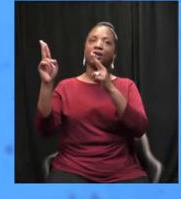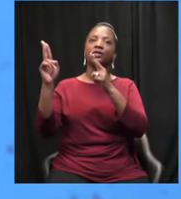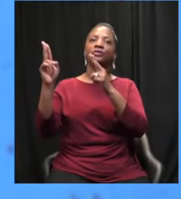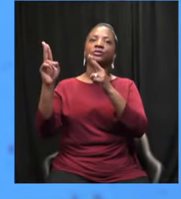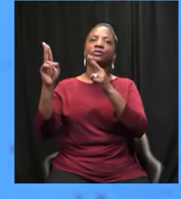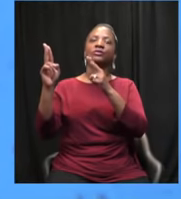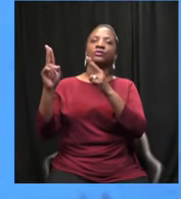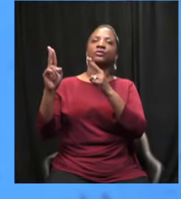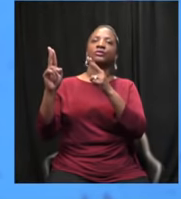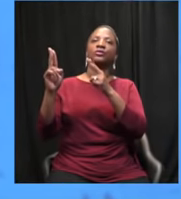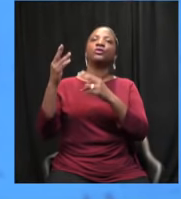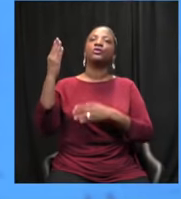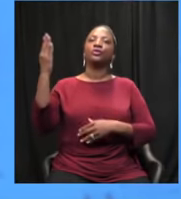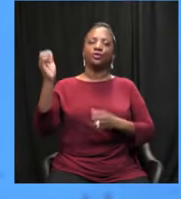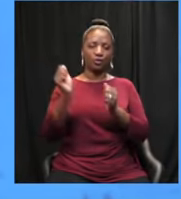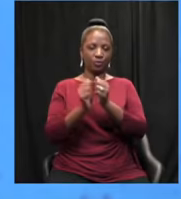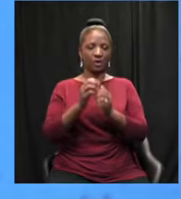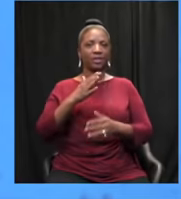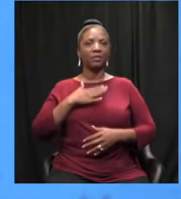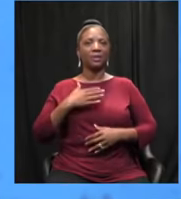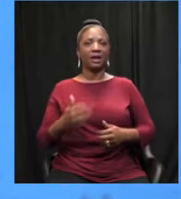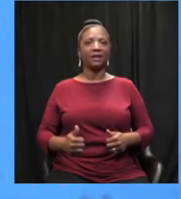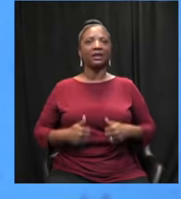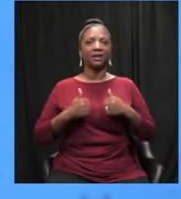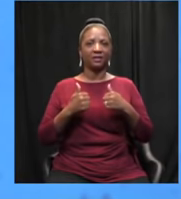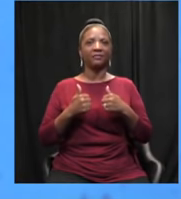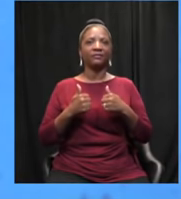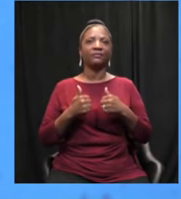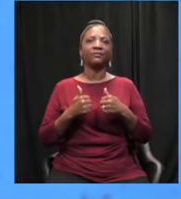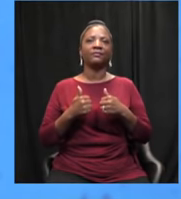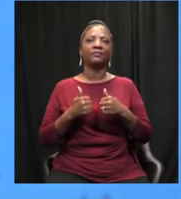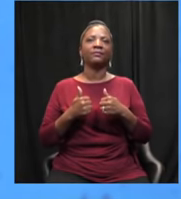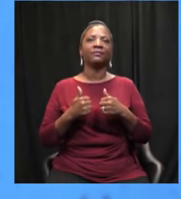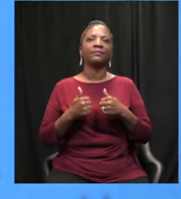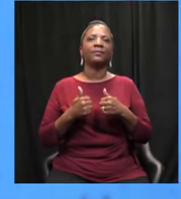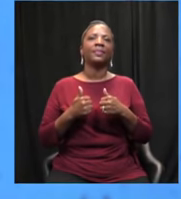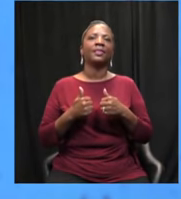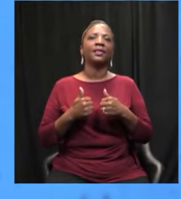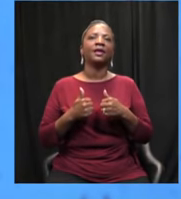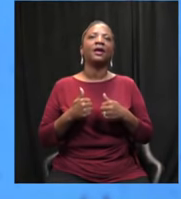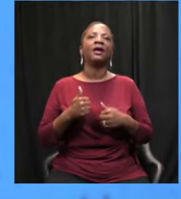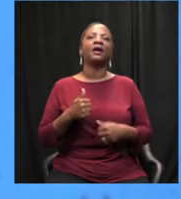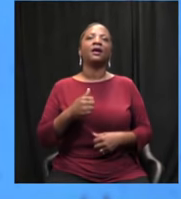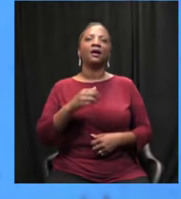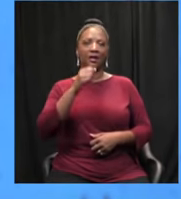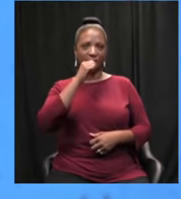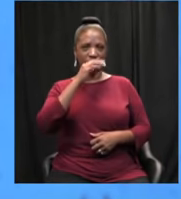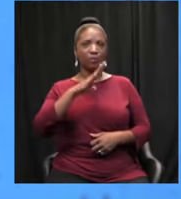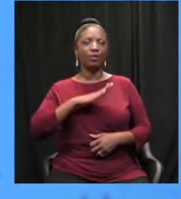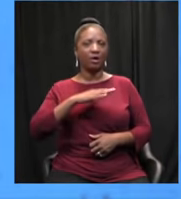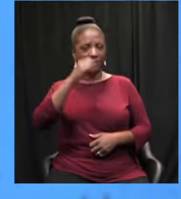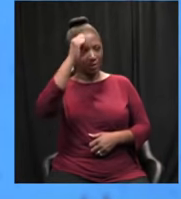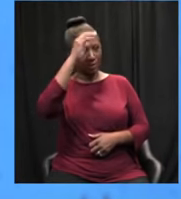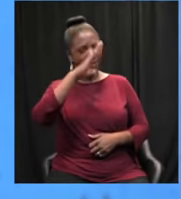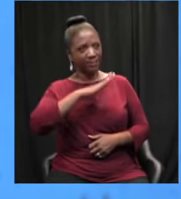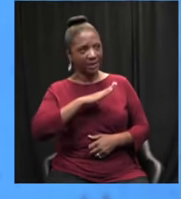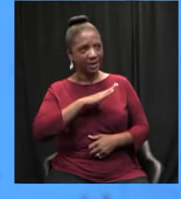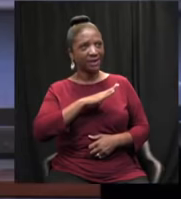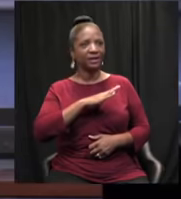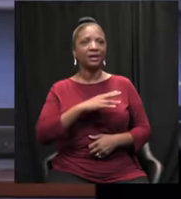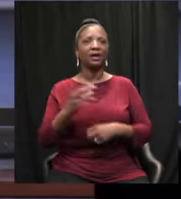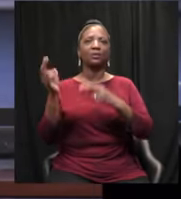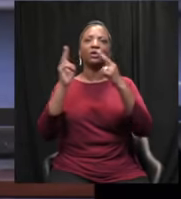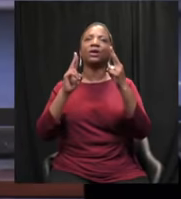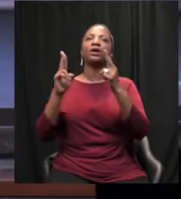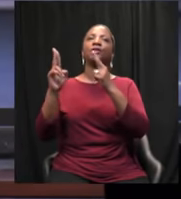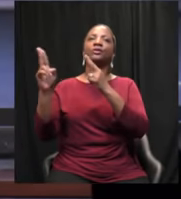honor you, Jesus, as a man. I just want to honor you, Jesus, as a woman. I just want to honor you, Jesus, as a husband or a wife. I